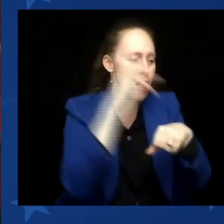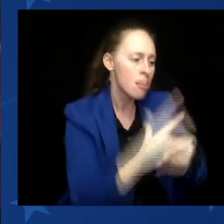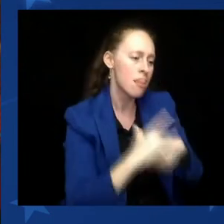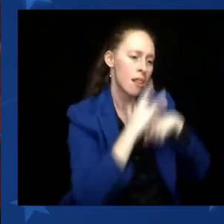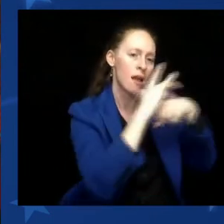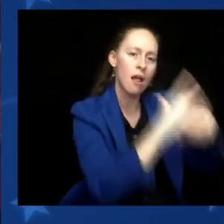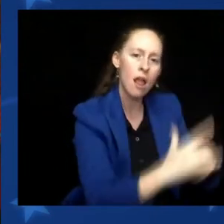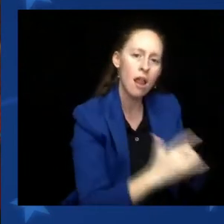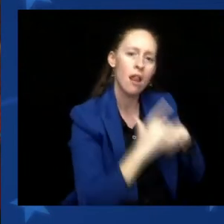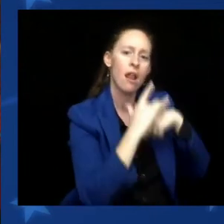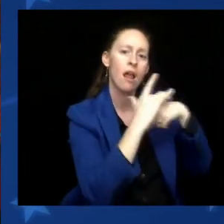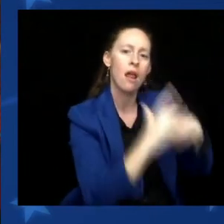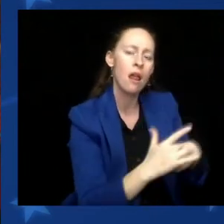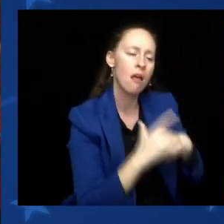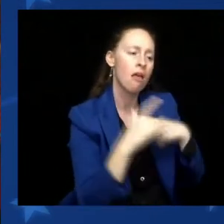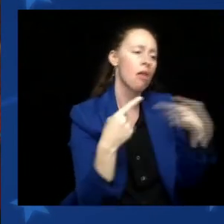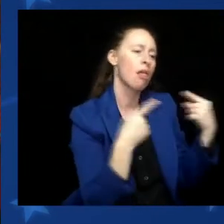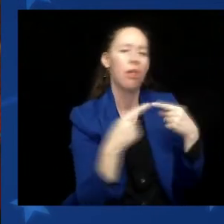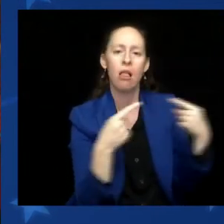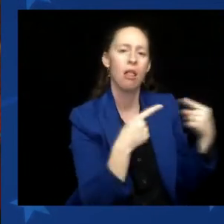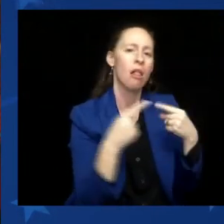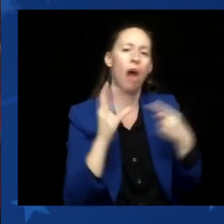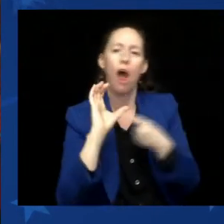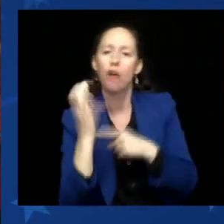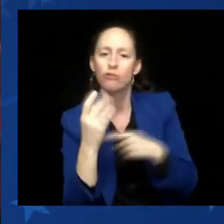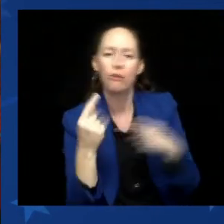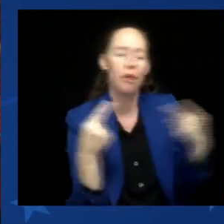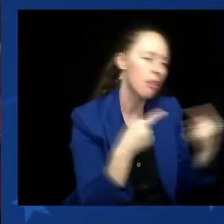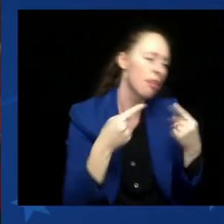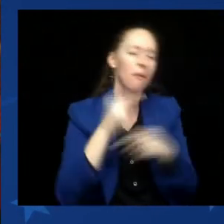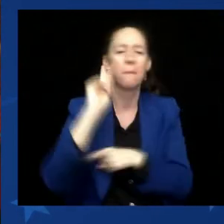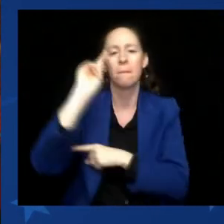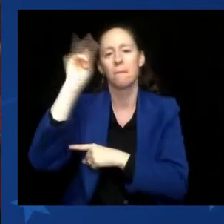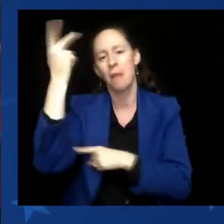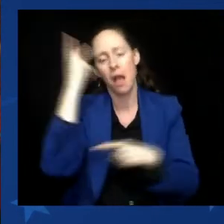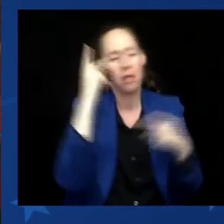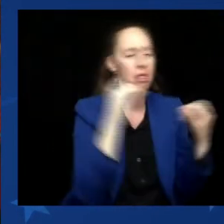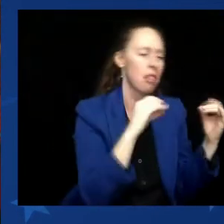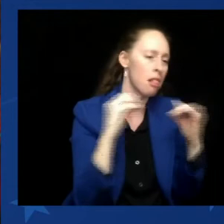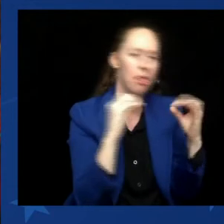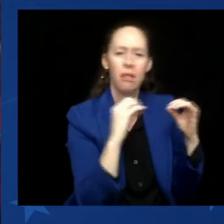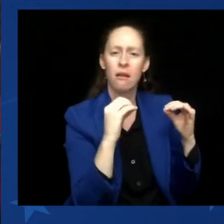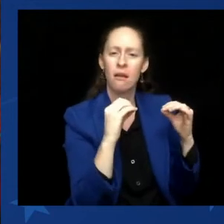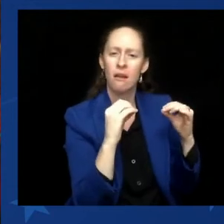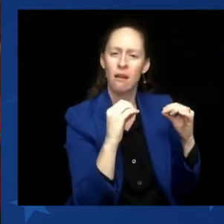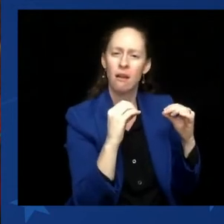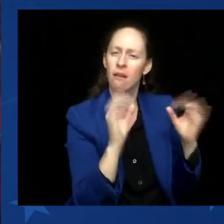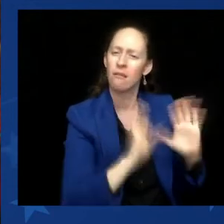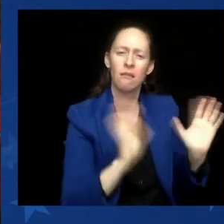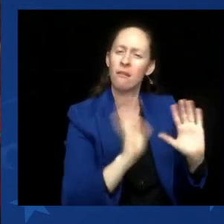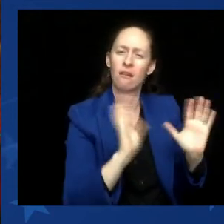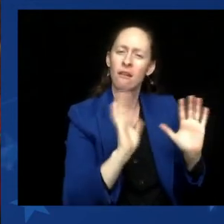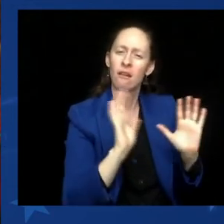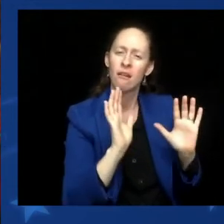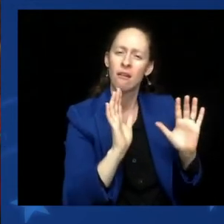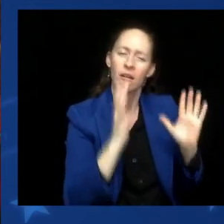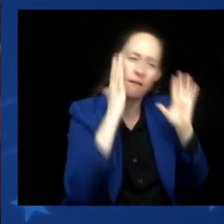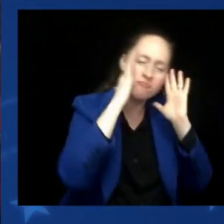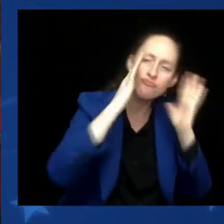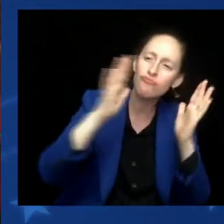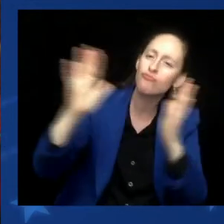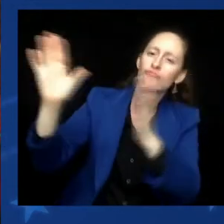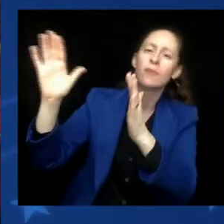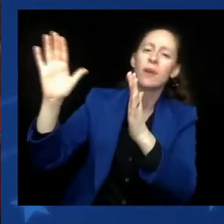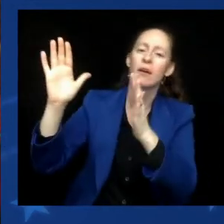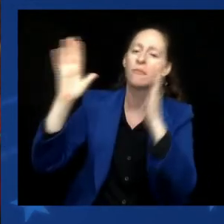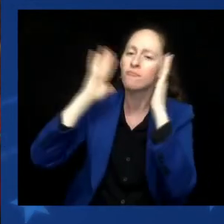politics of grievance, but on a future we can build together. The MAGA Republicans believe that for them to succeed,